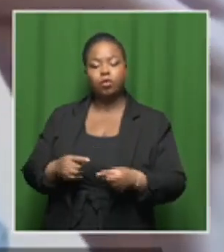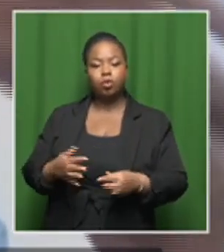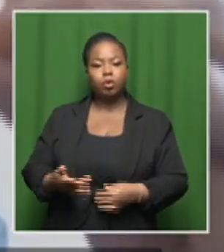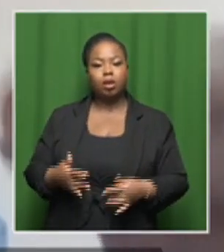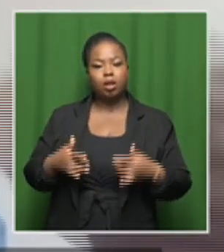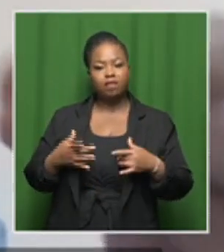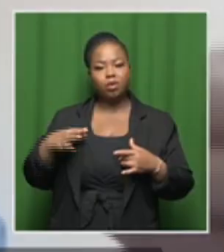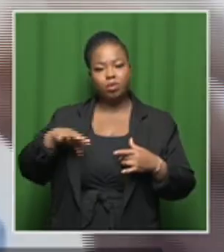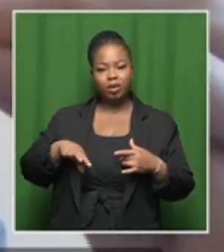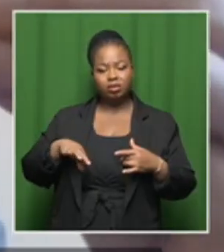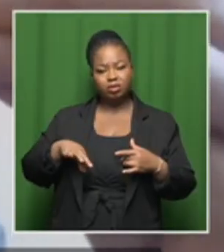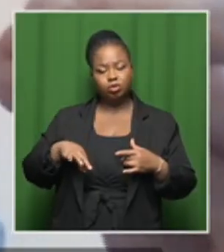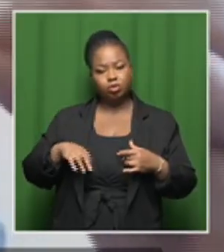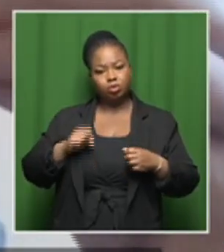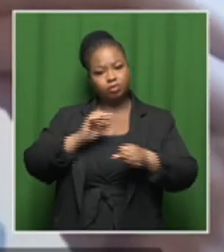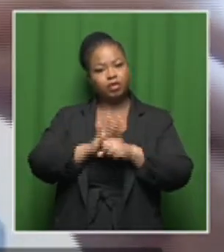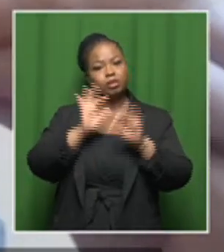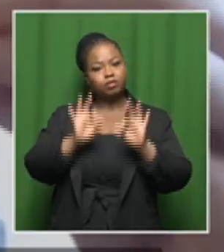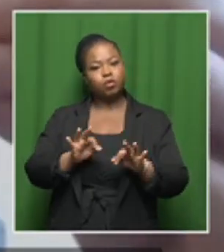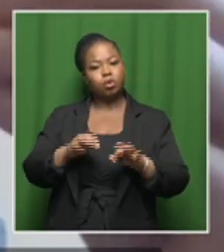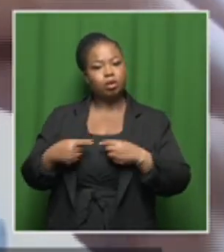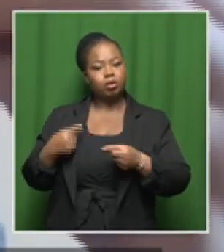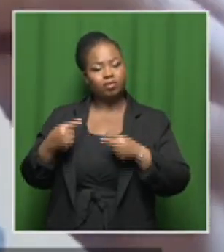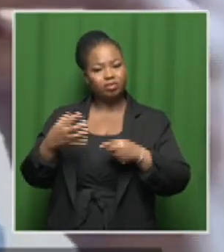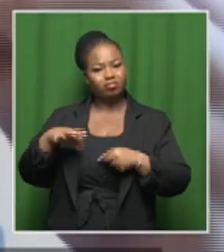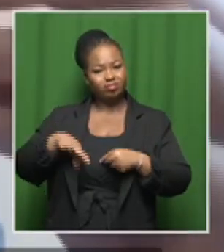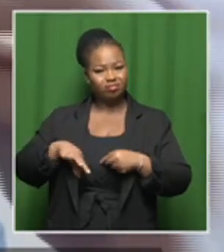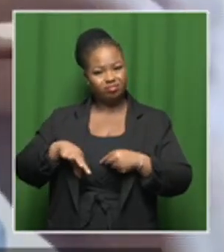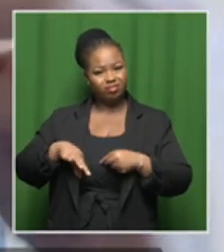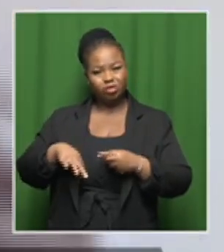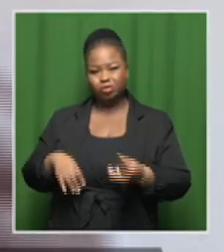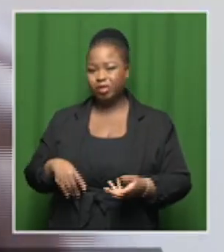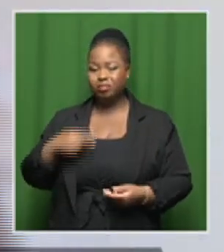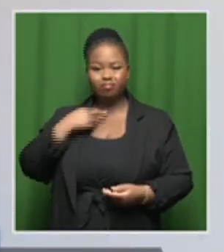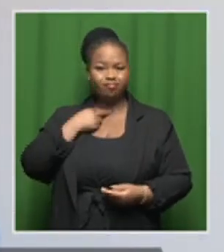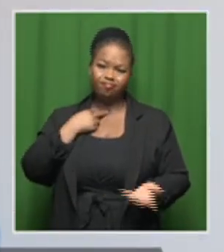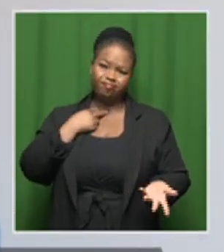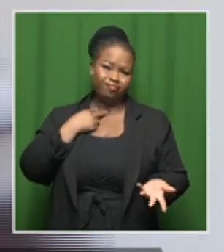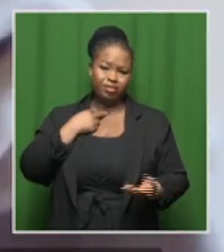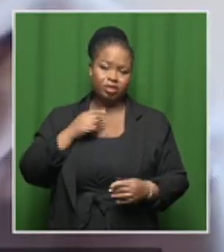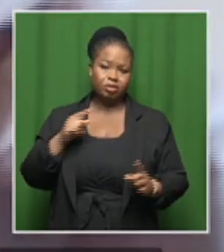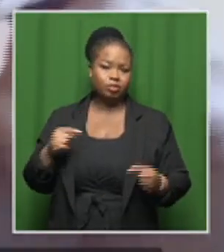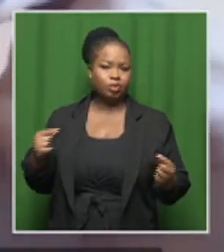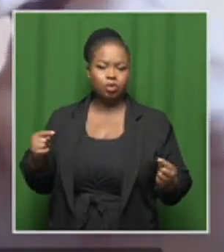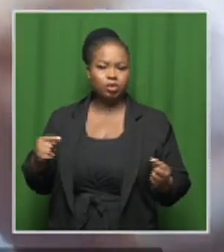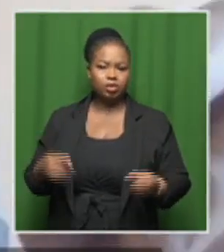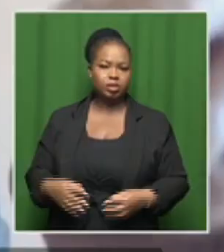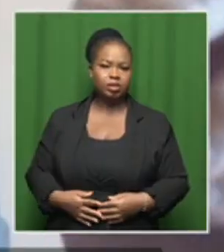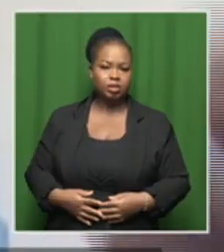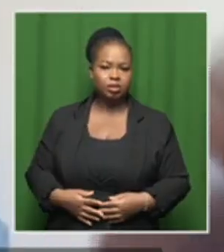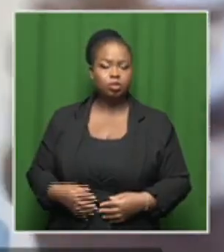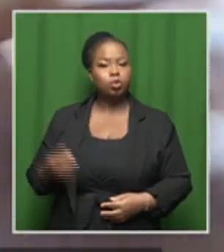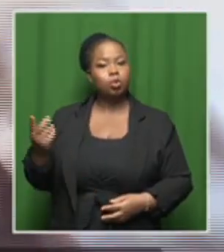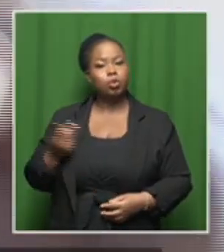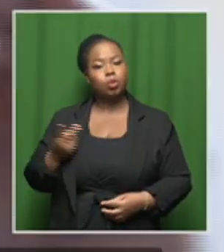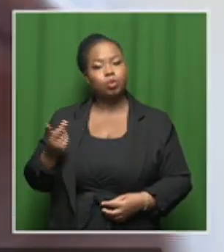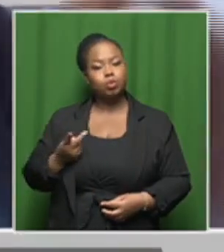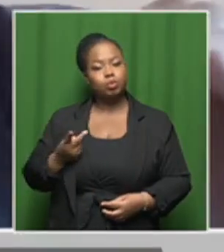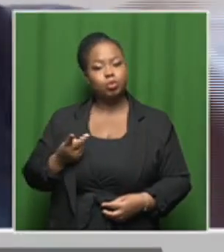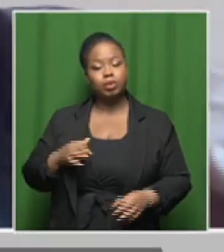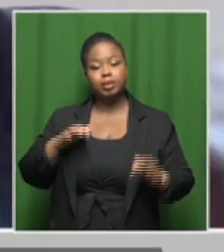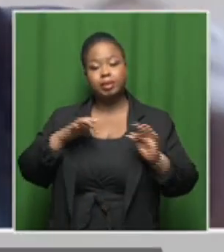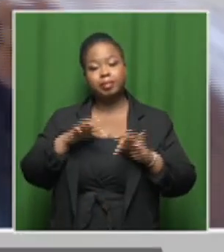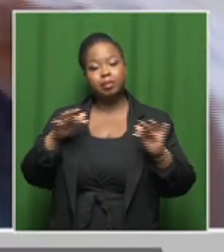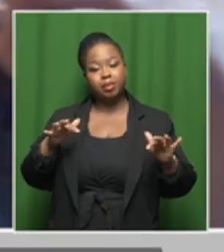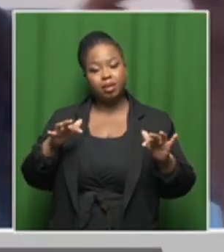wage or effectively engage in a struggle for a living wage. It wasn't able, in fact, to get the people